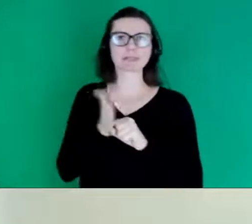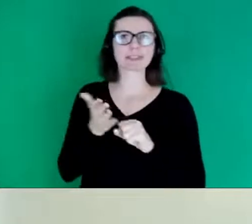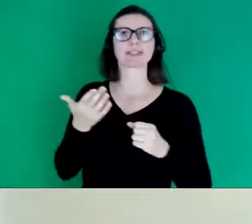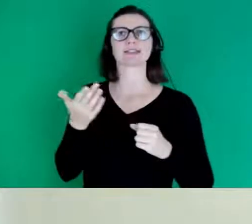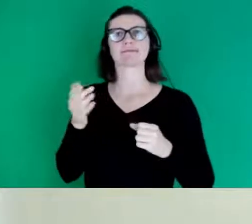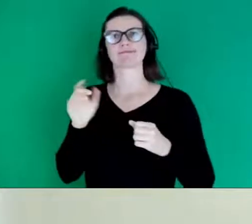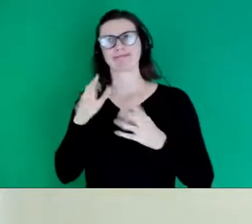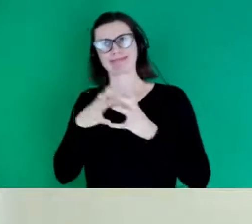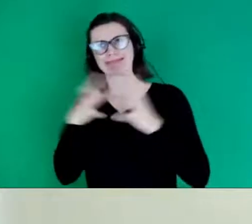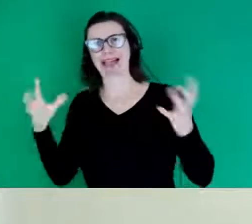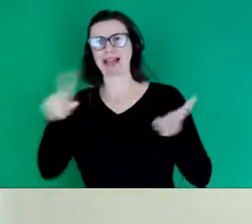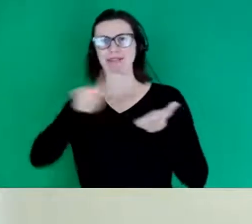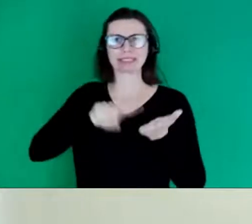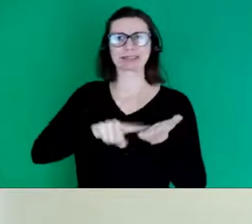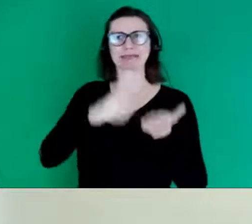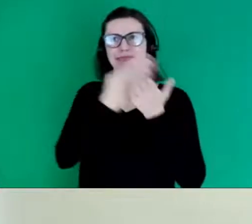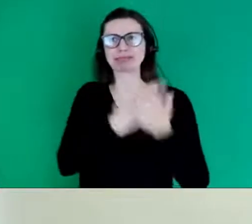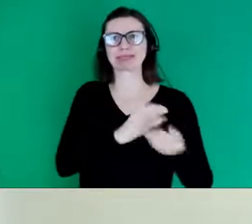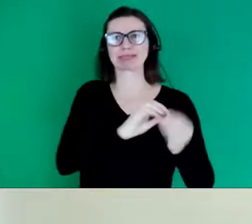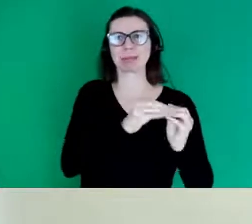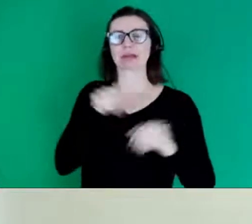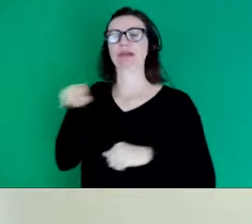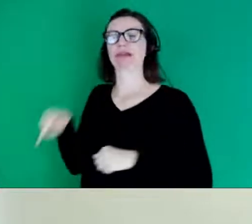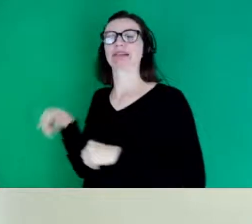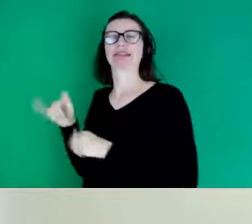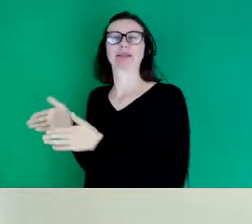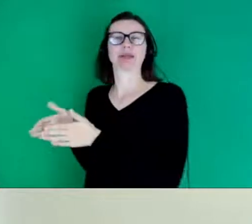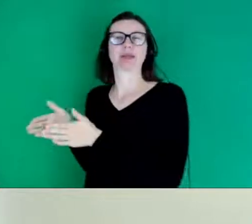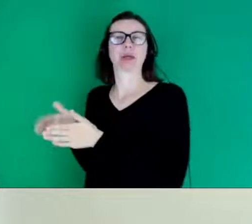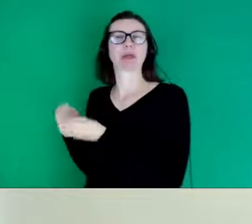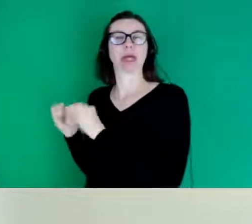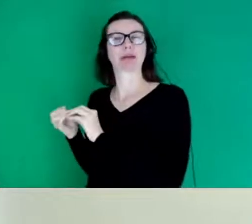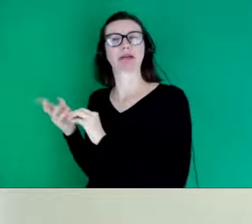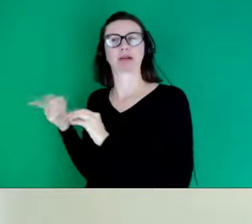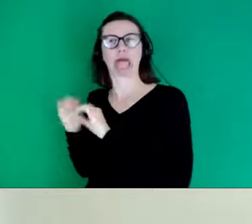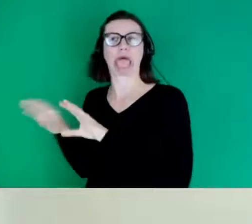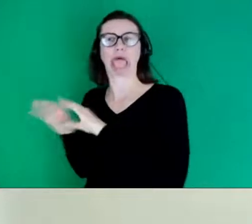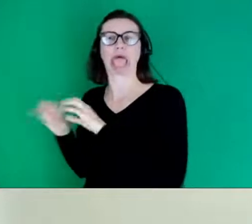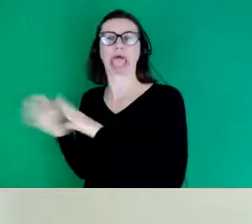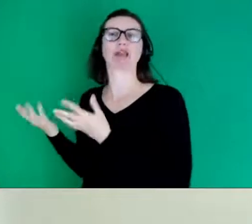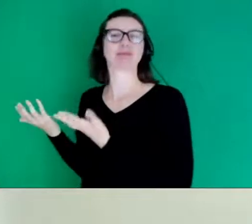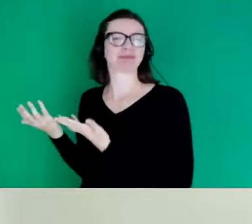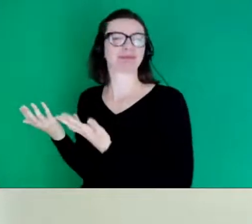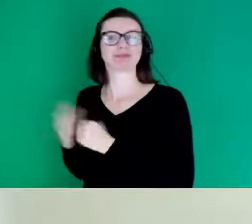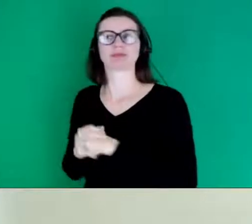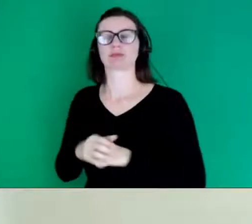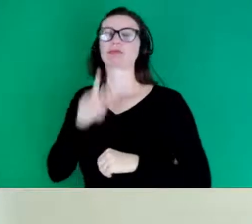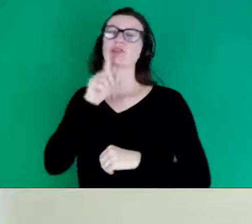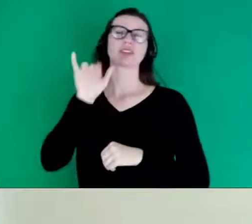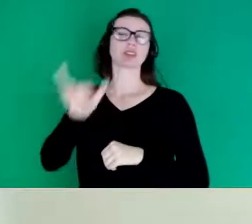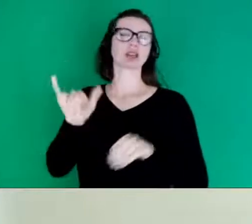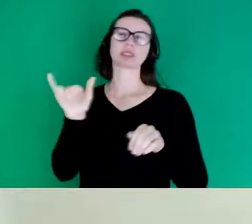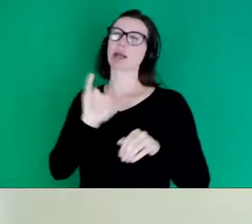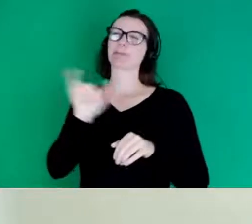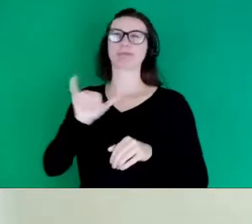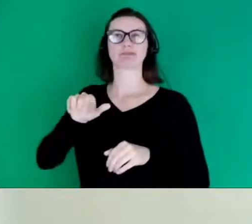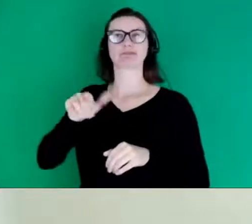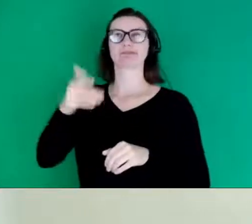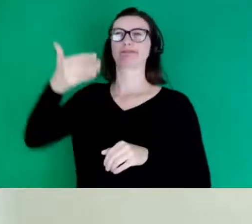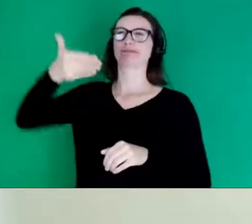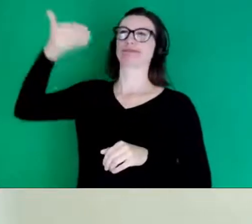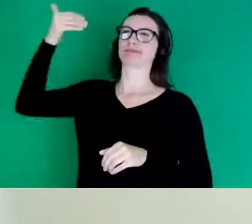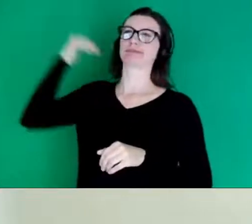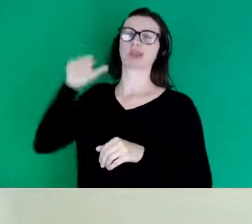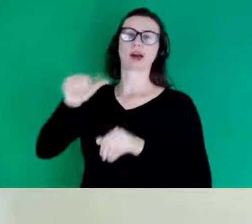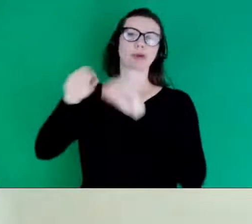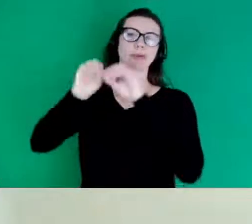that's gone into producing the vaccines. And that's existed in other pandemics as well. So it's not a new phenomenon that